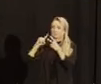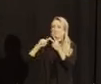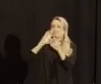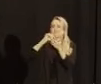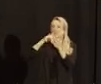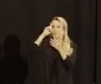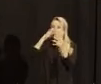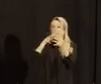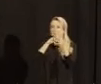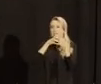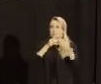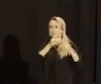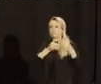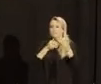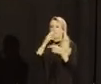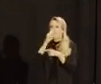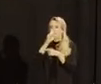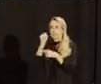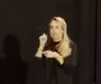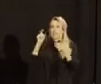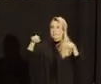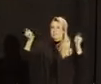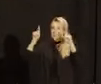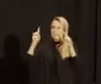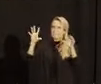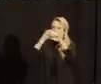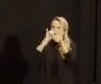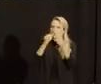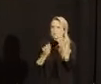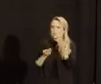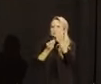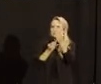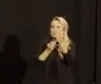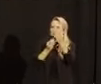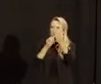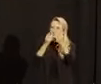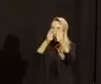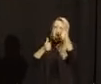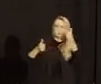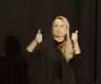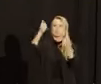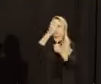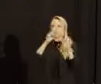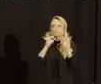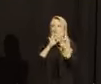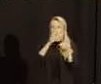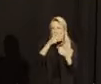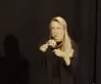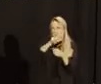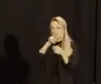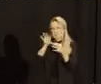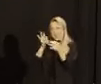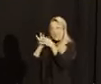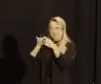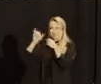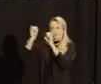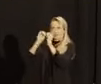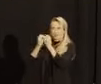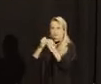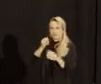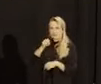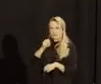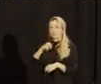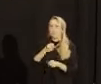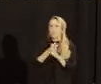more, have campaigns on these bills. And so connecting with those organizations and also making sure our